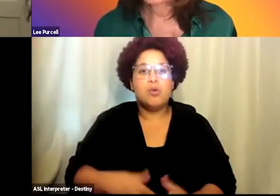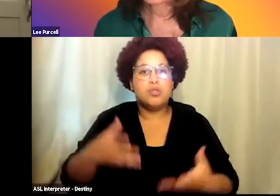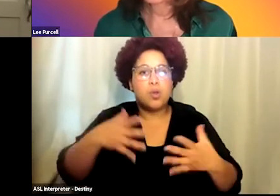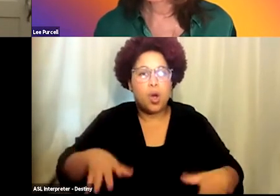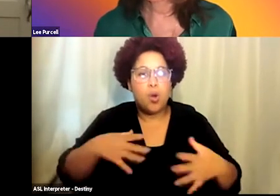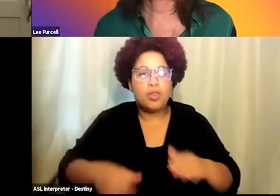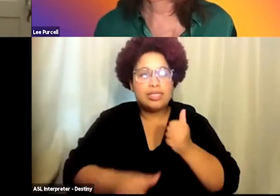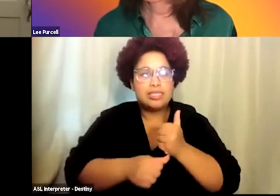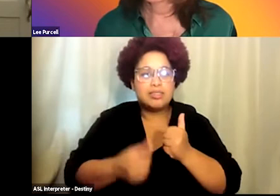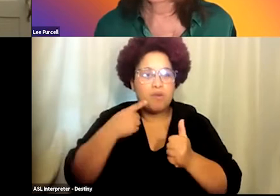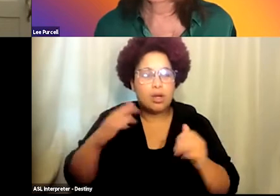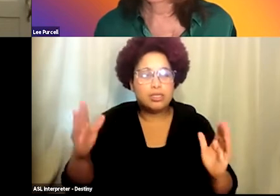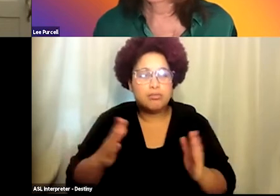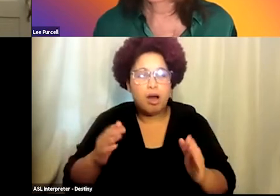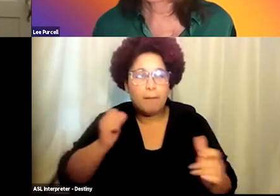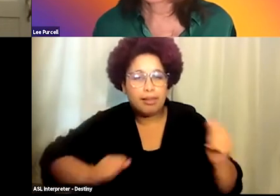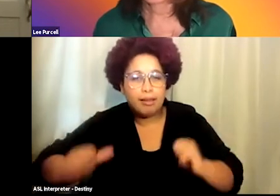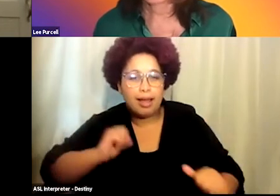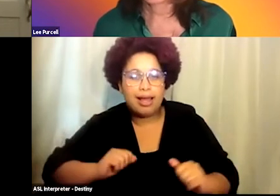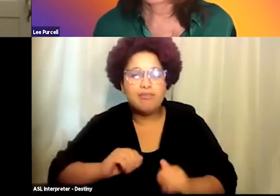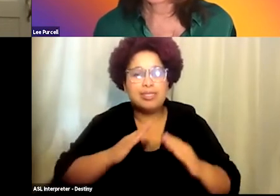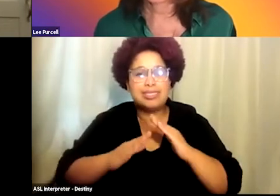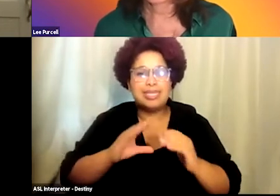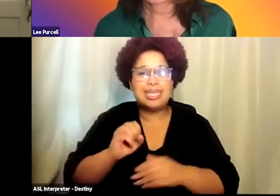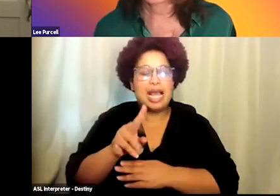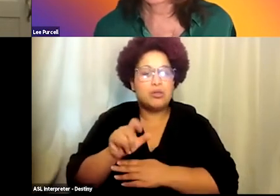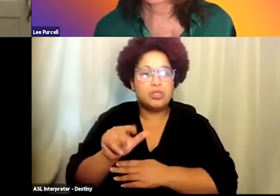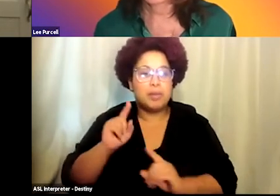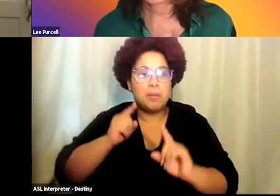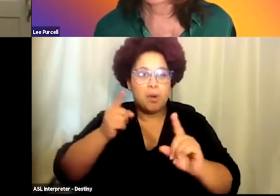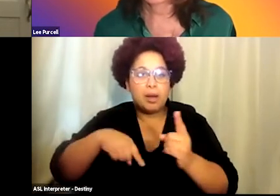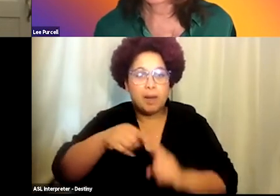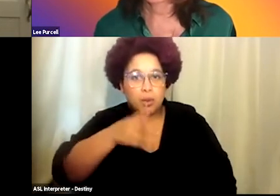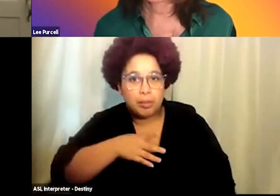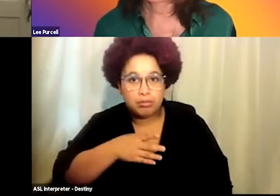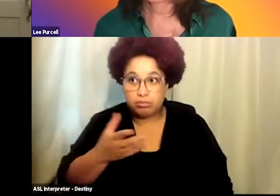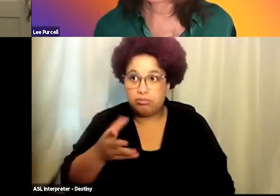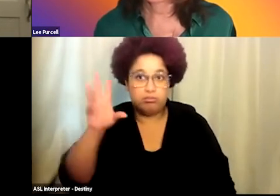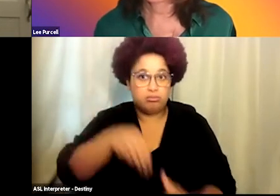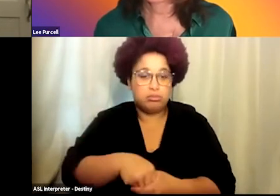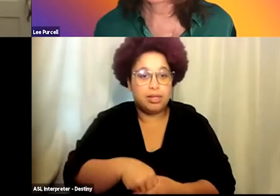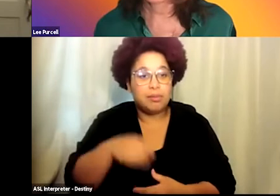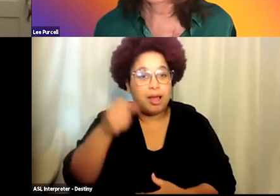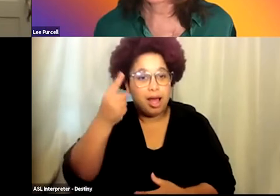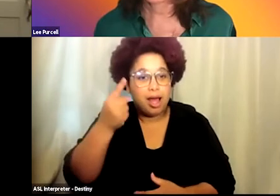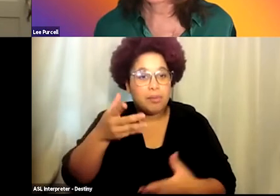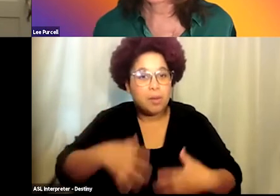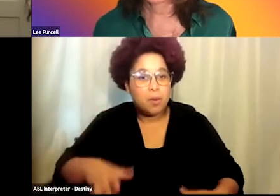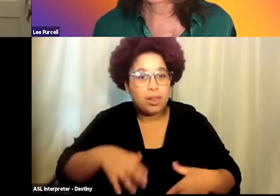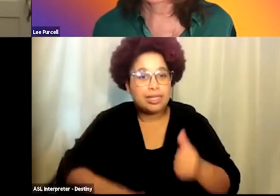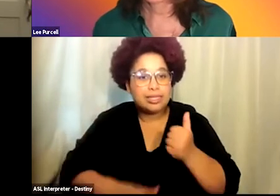for a small play they were doing for the city council to make a point about women. But through being this wardrobe